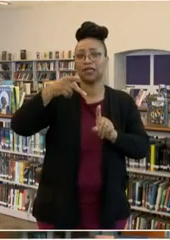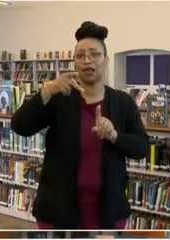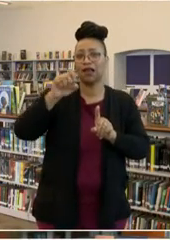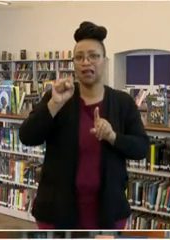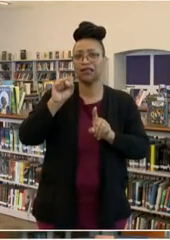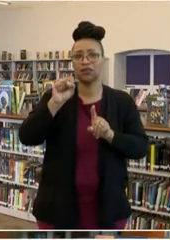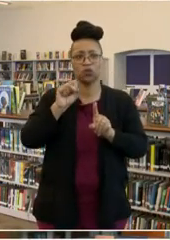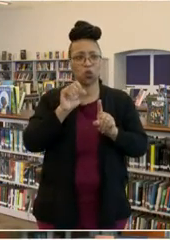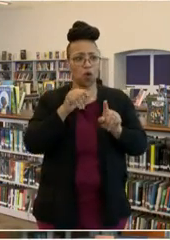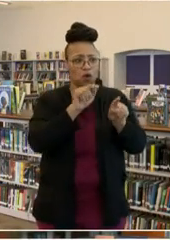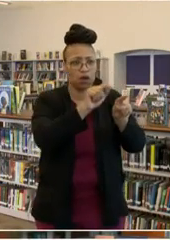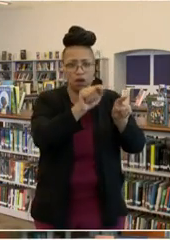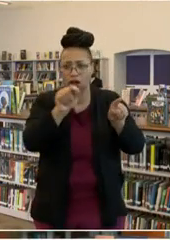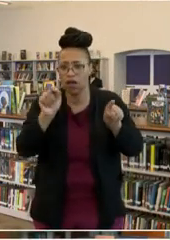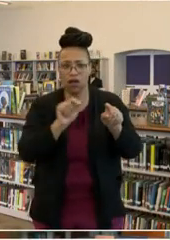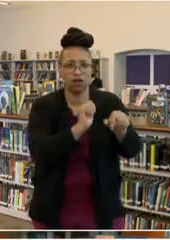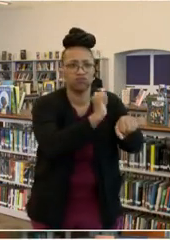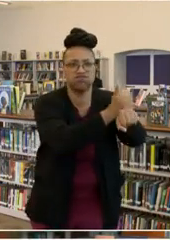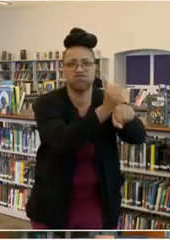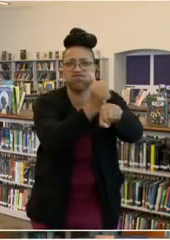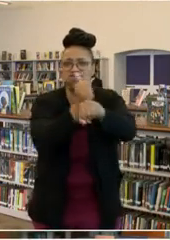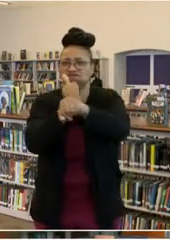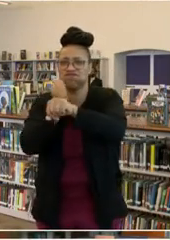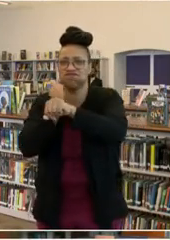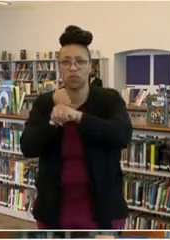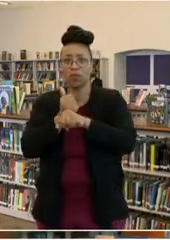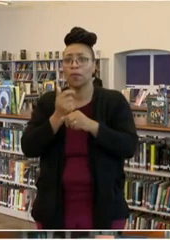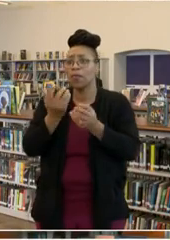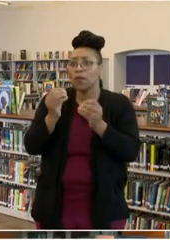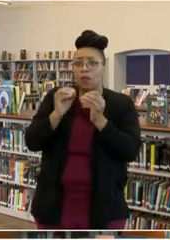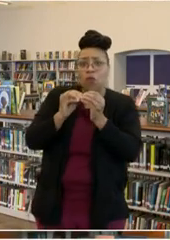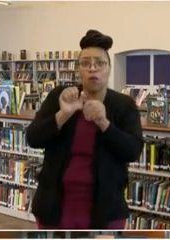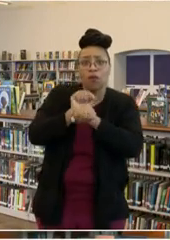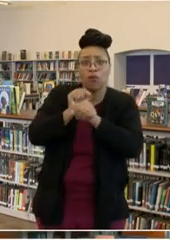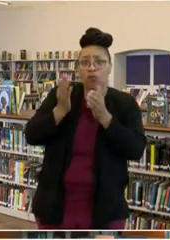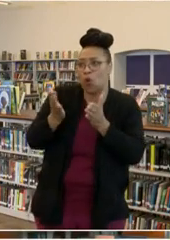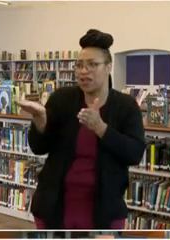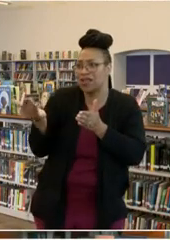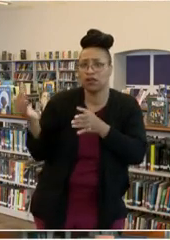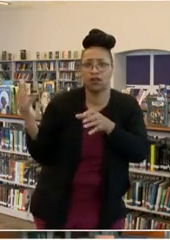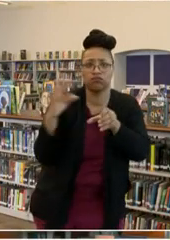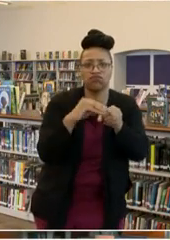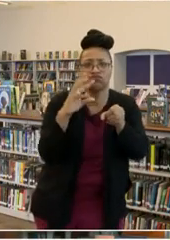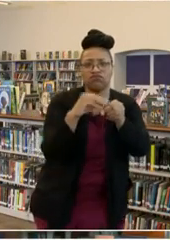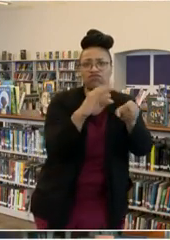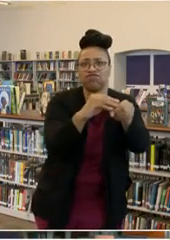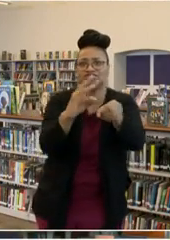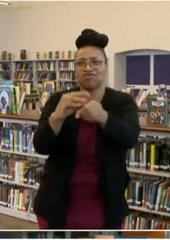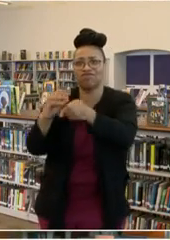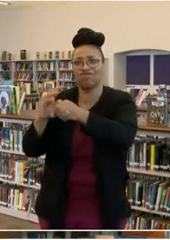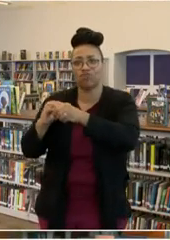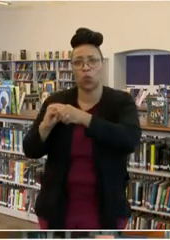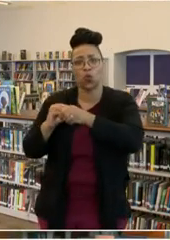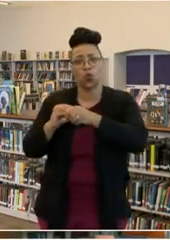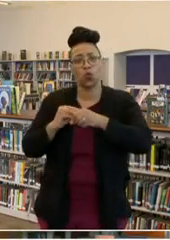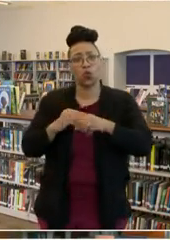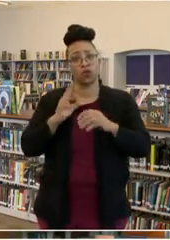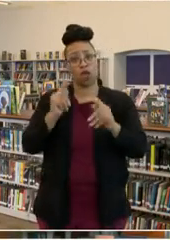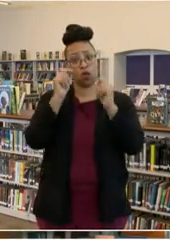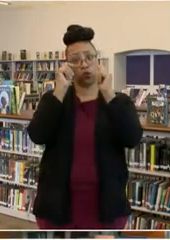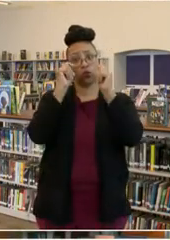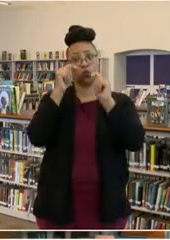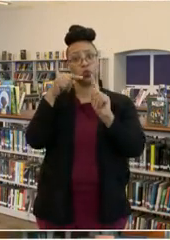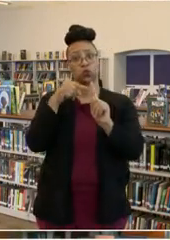manager, so that tutoring lives inside the school and is designed around the school community. And some schools you'll see tutoring